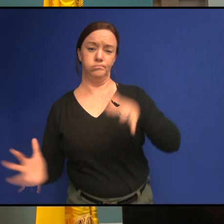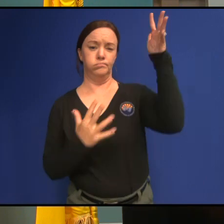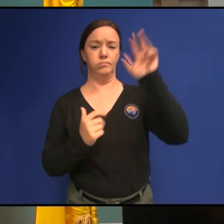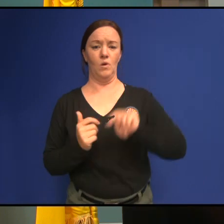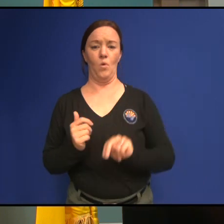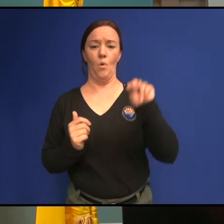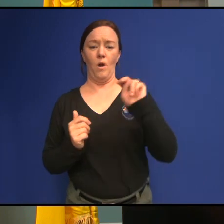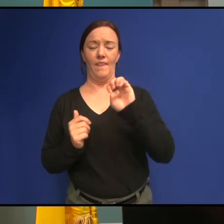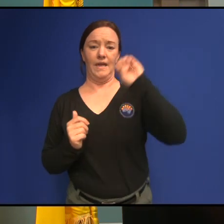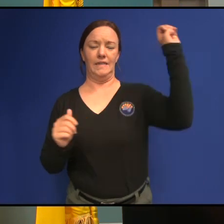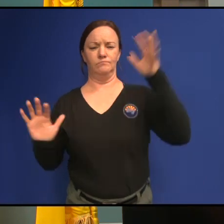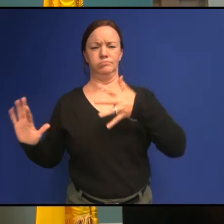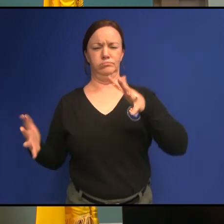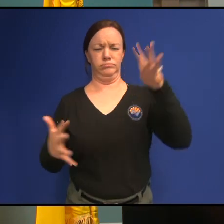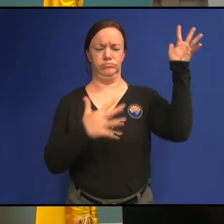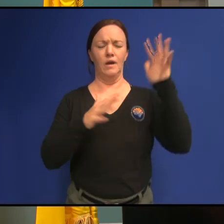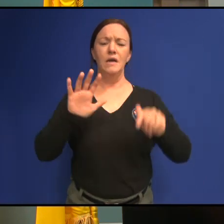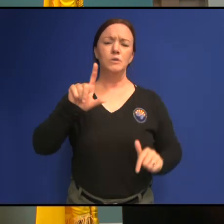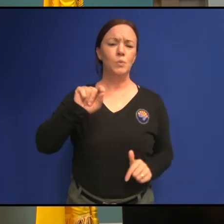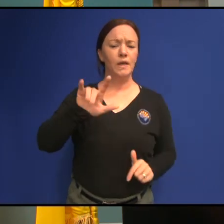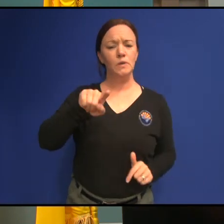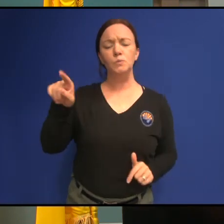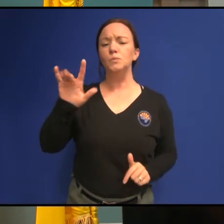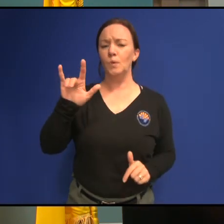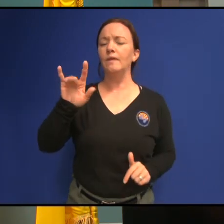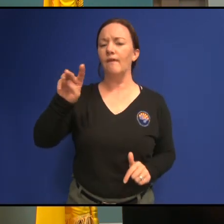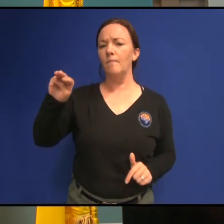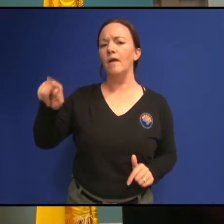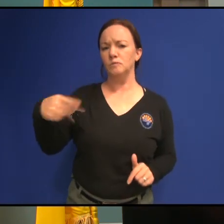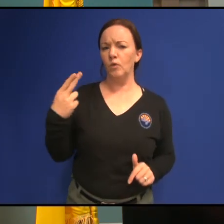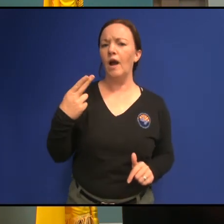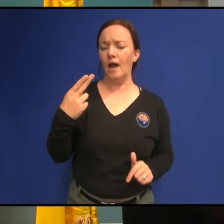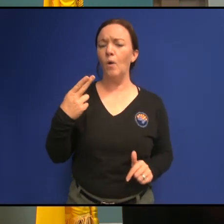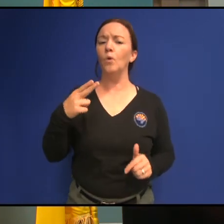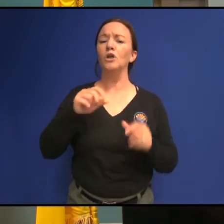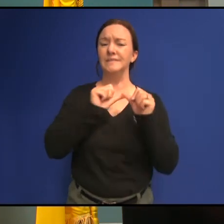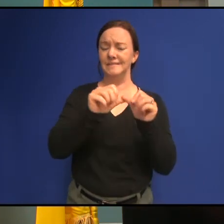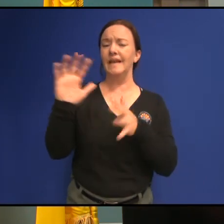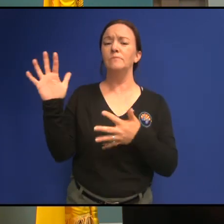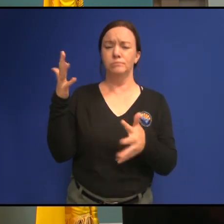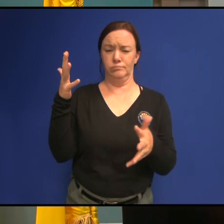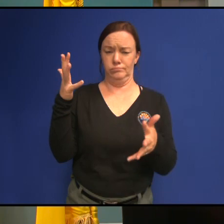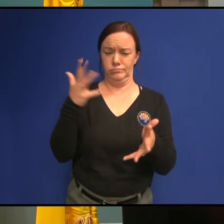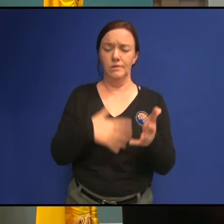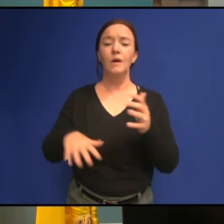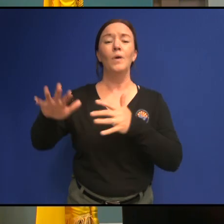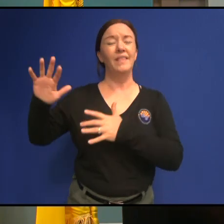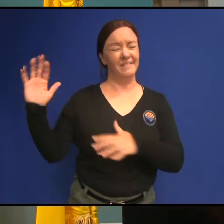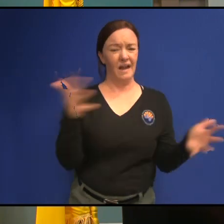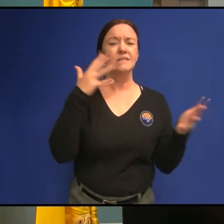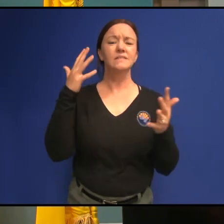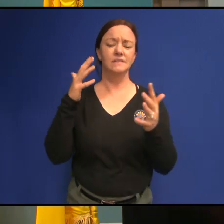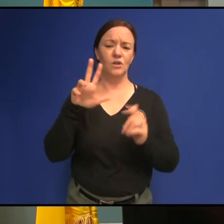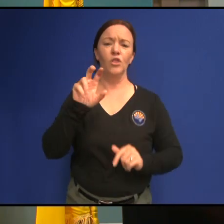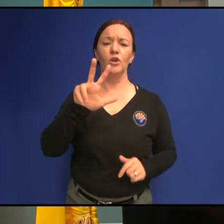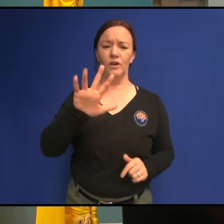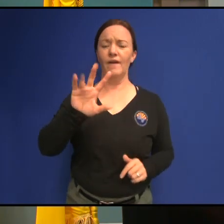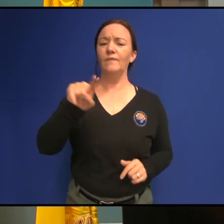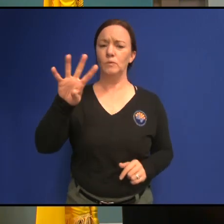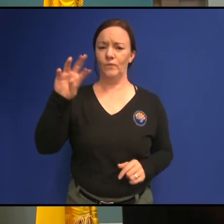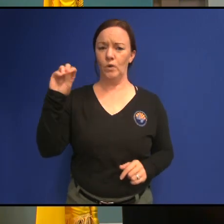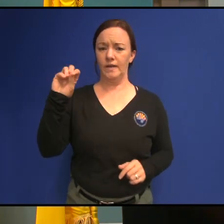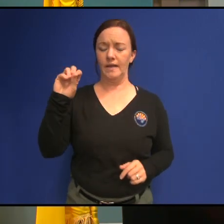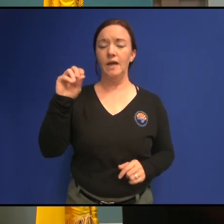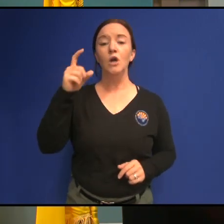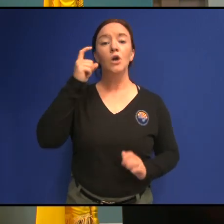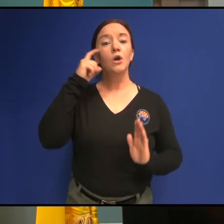those high peaks of the fire. And then we're going to see gusts 35 to 40. So those are windy days for us. Notice they correlate